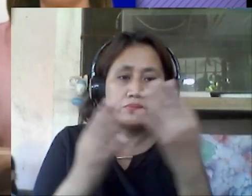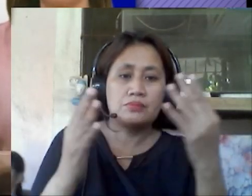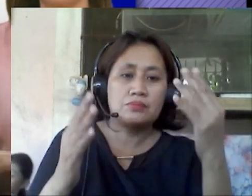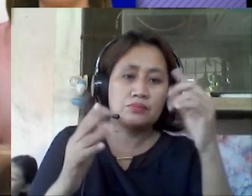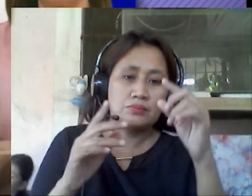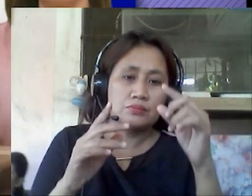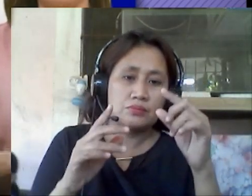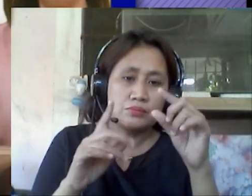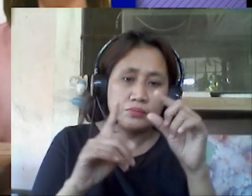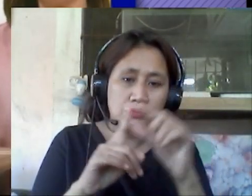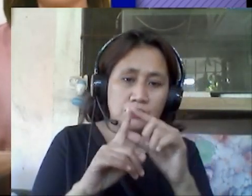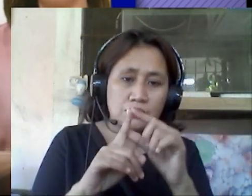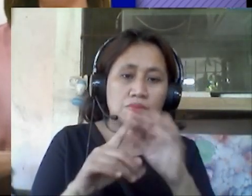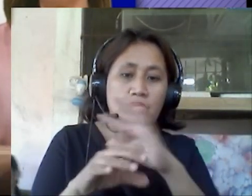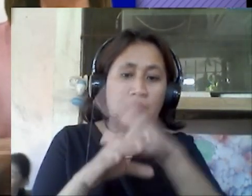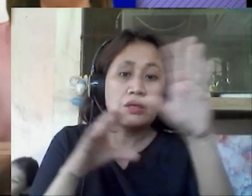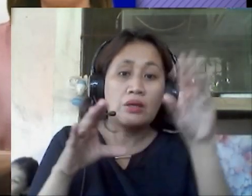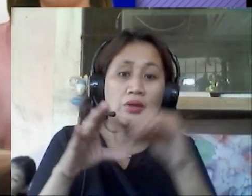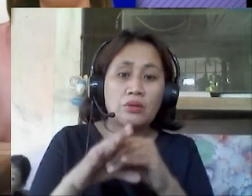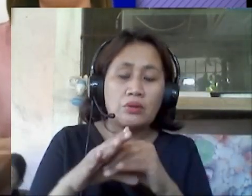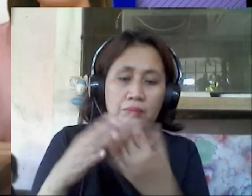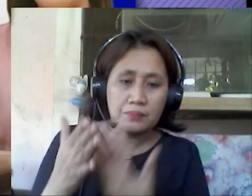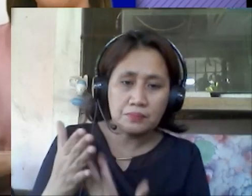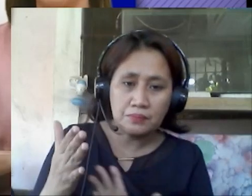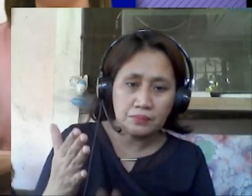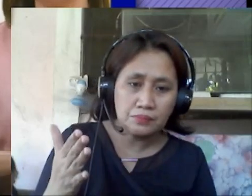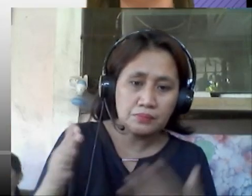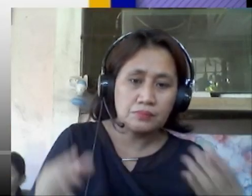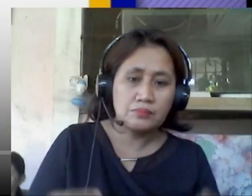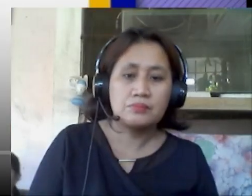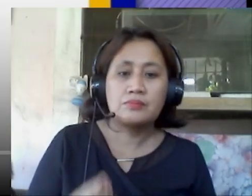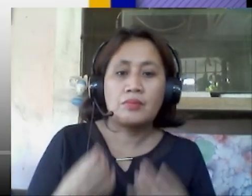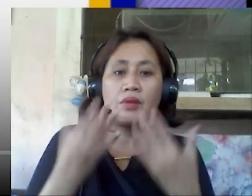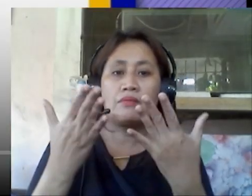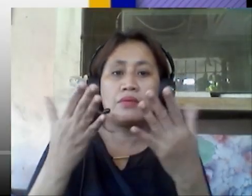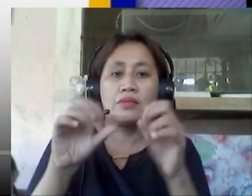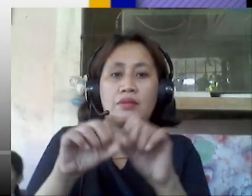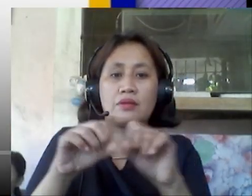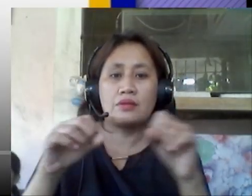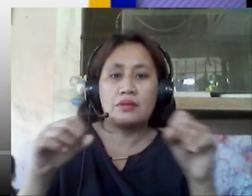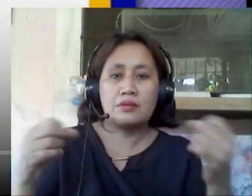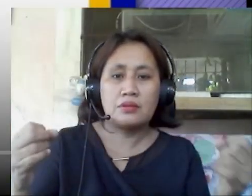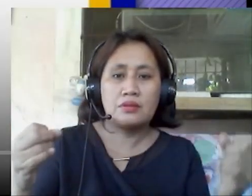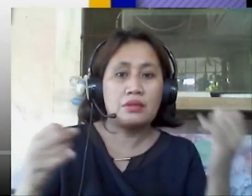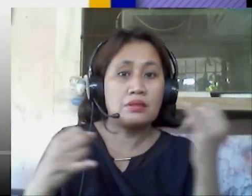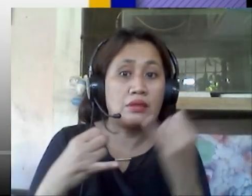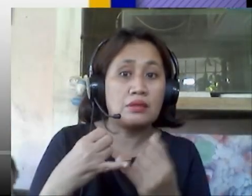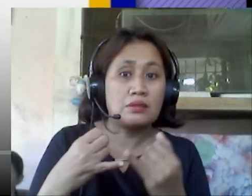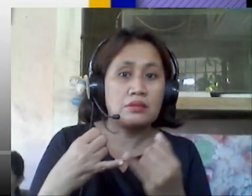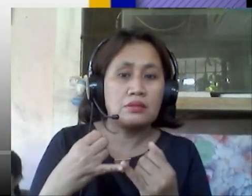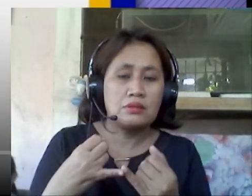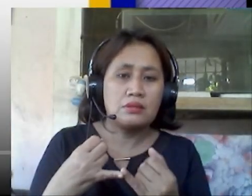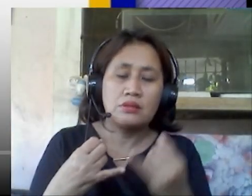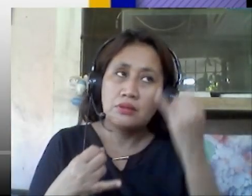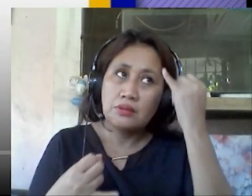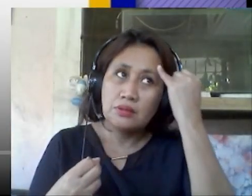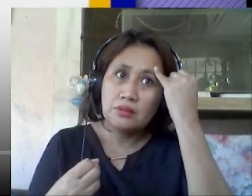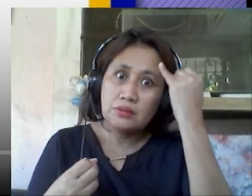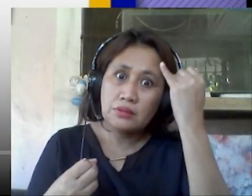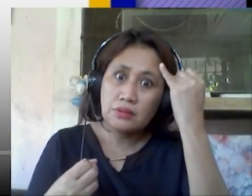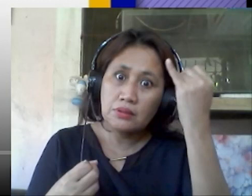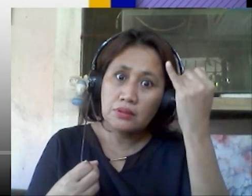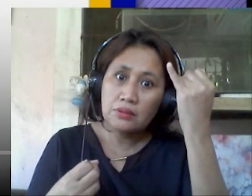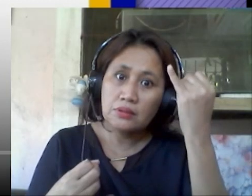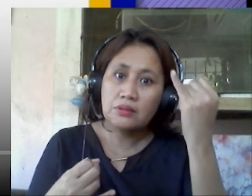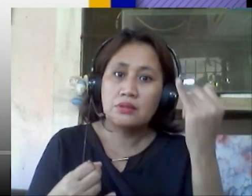is included in a series of words given in a sentence. And lastly, we have the inference clue.